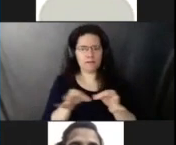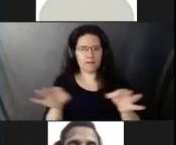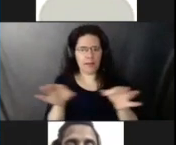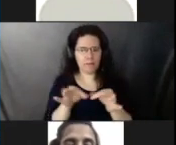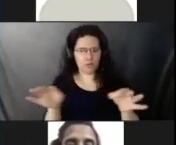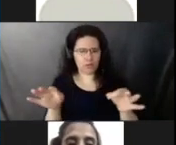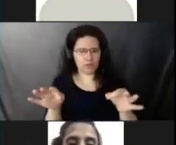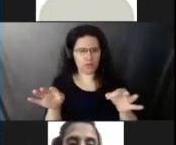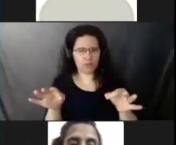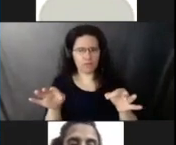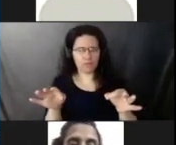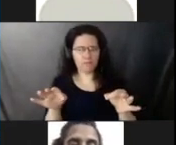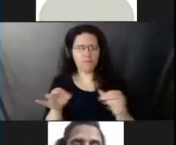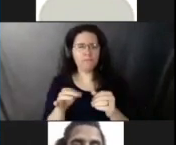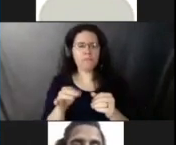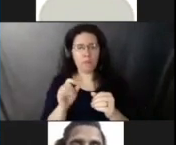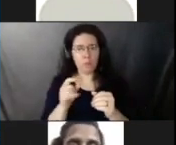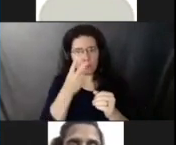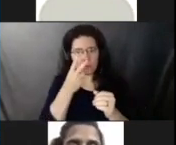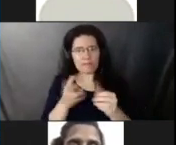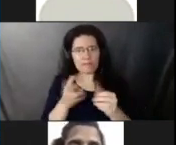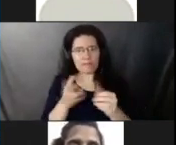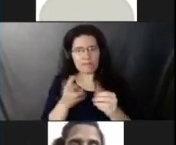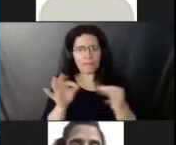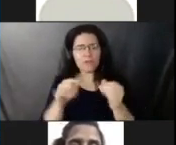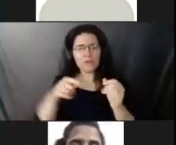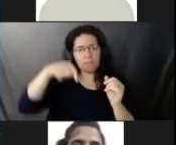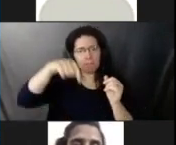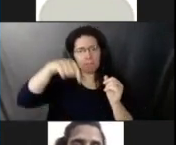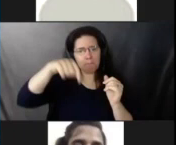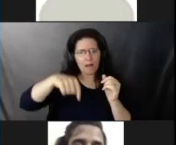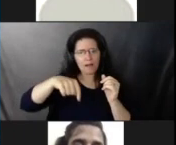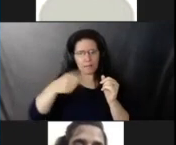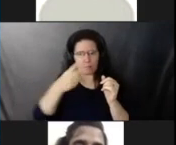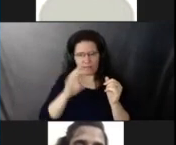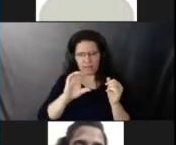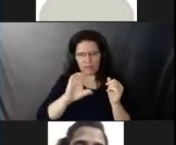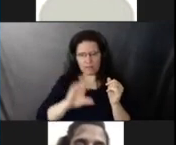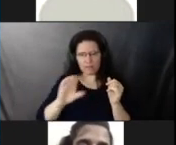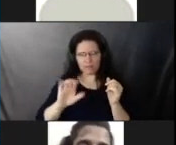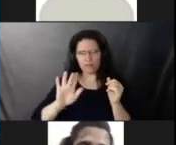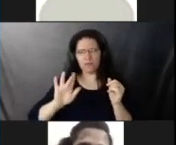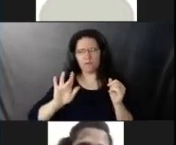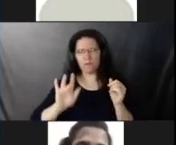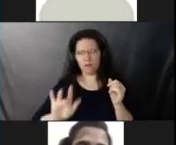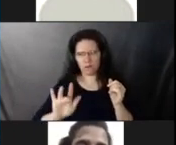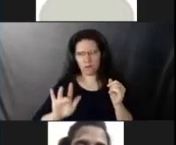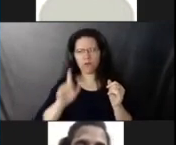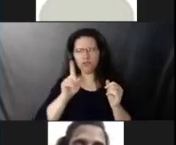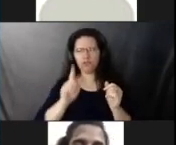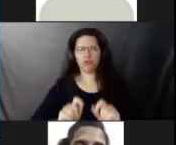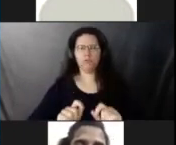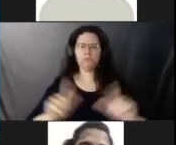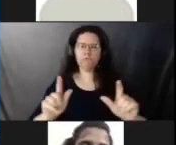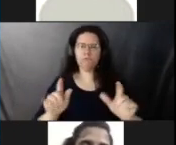today. If you would like to see the live captioning, please click on the closed caption button at the bottom of your toolbar.